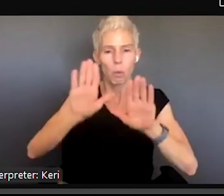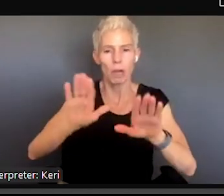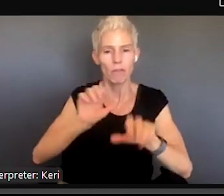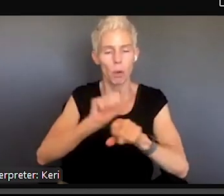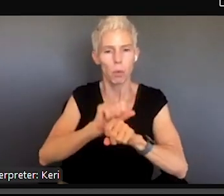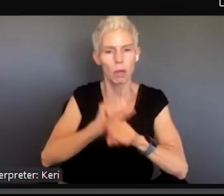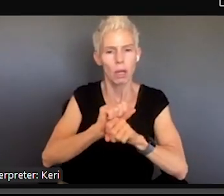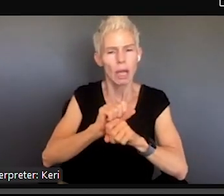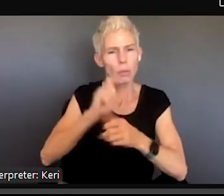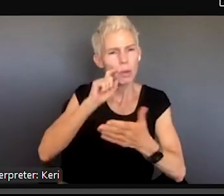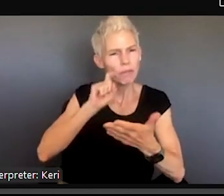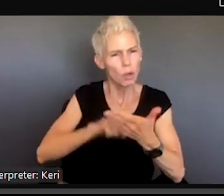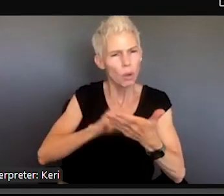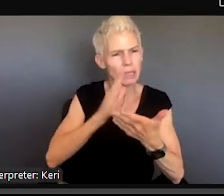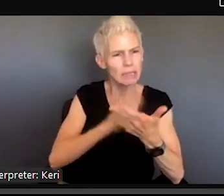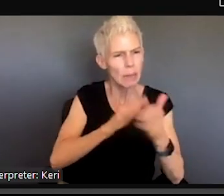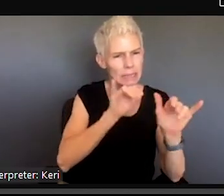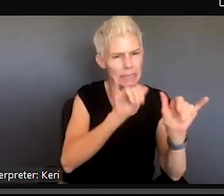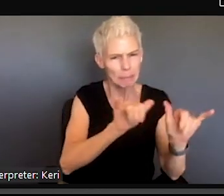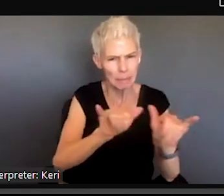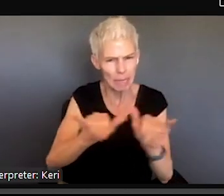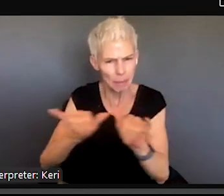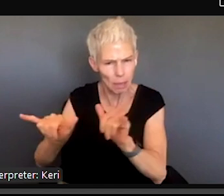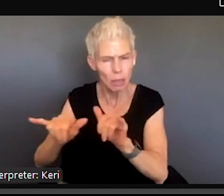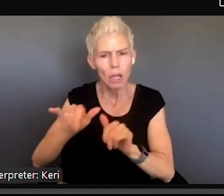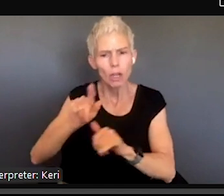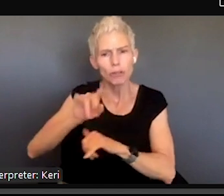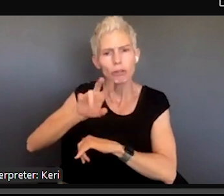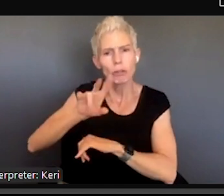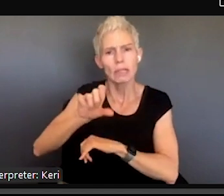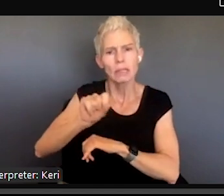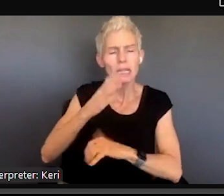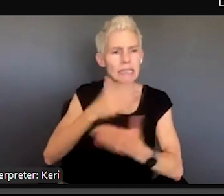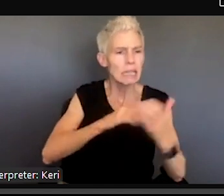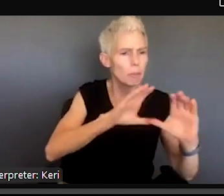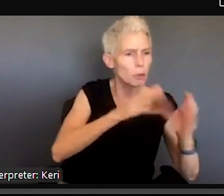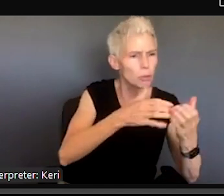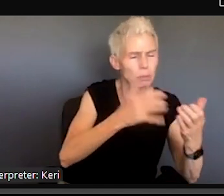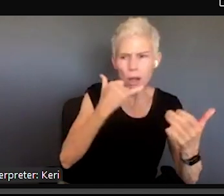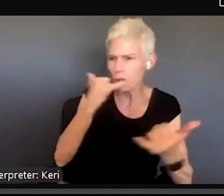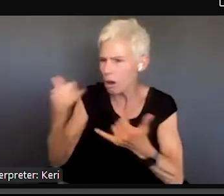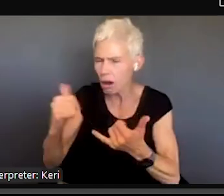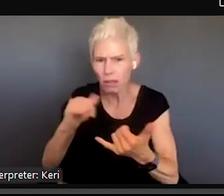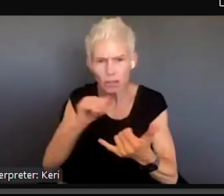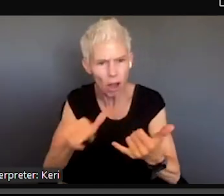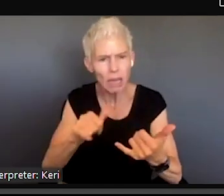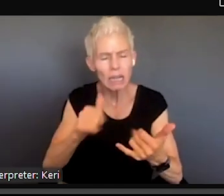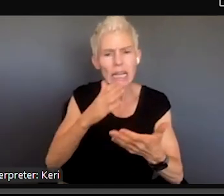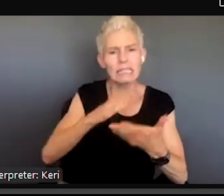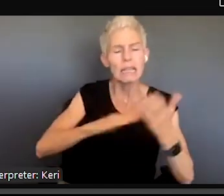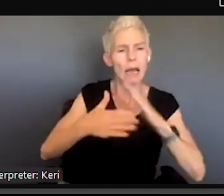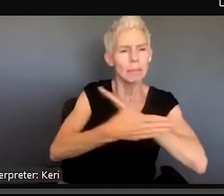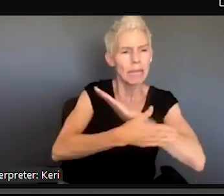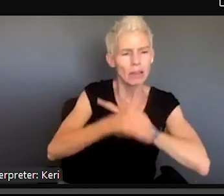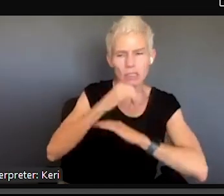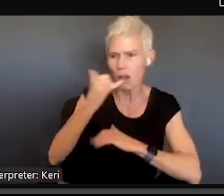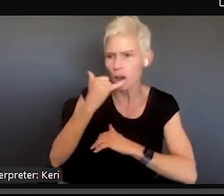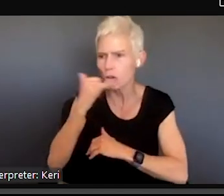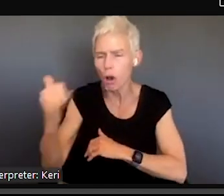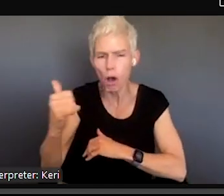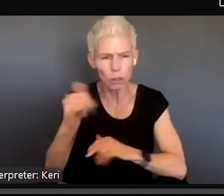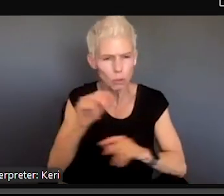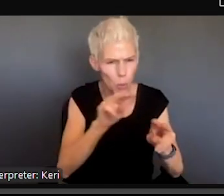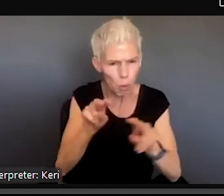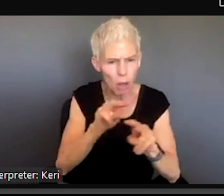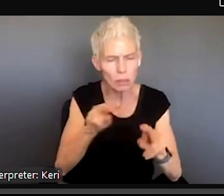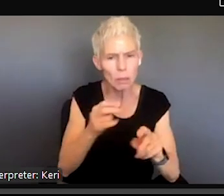though, right? And we're like you, we responded to trends. There were certain groups not calling, certain counties not calling, and we adjusted our marketing and approach just to make sure the word